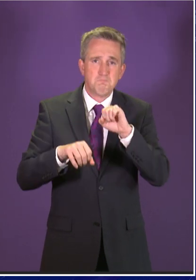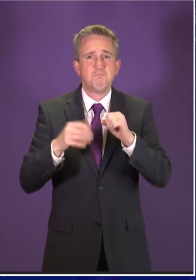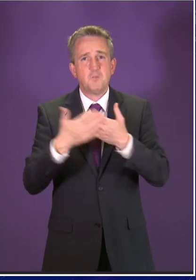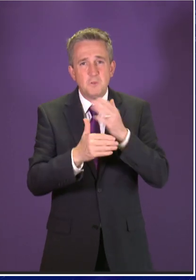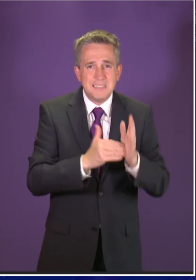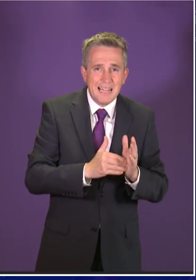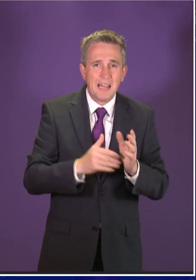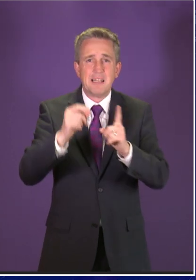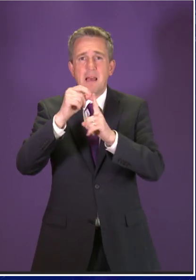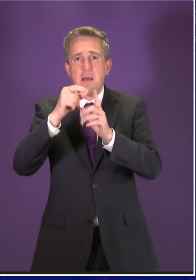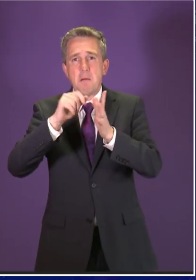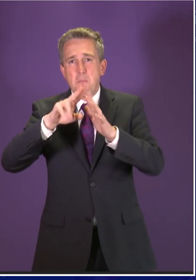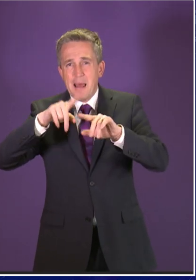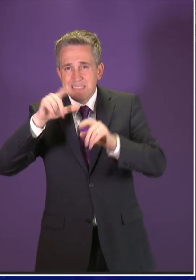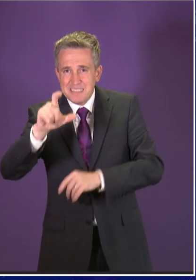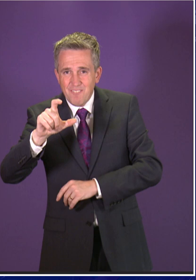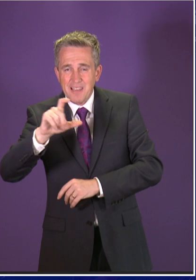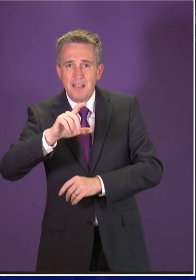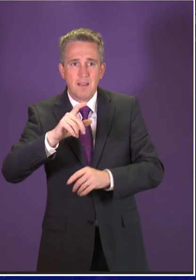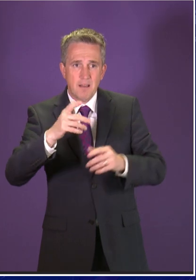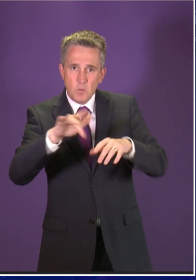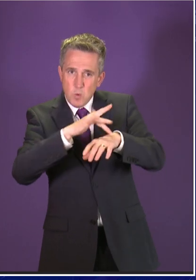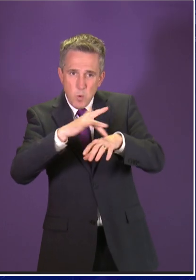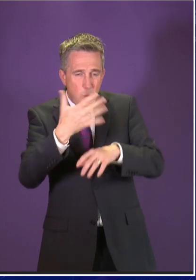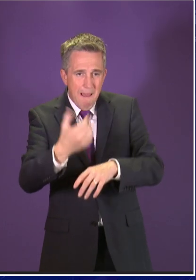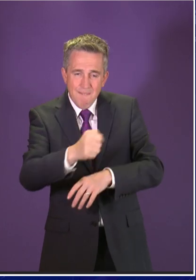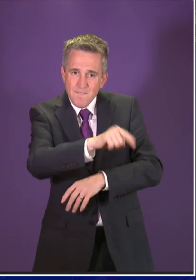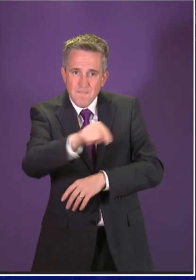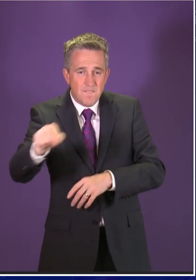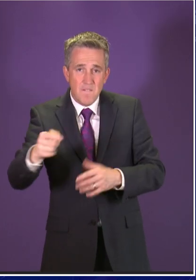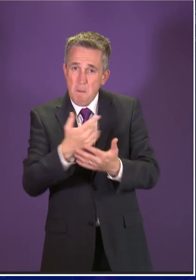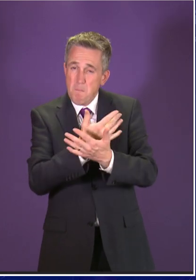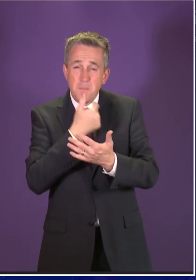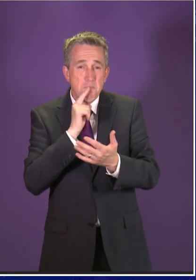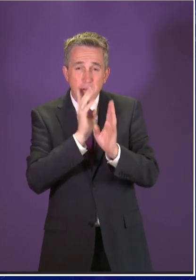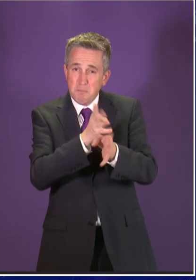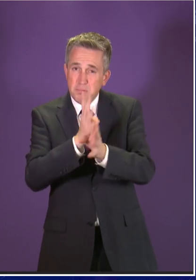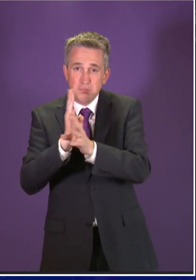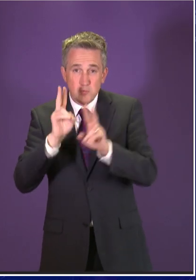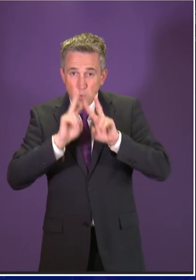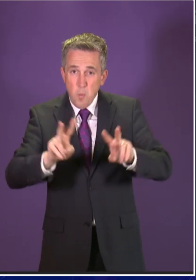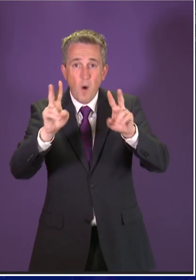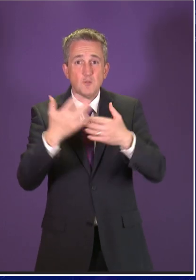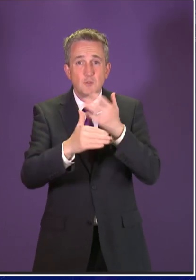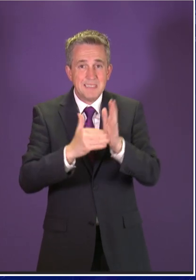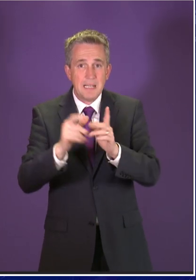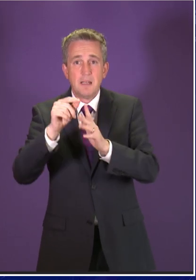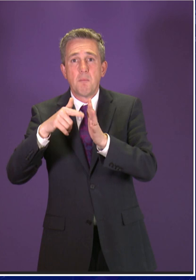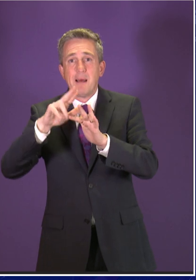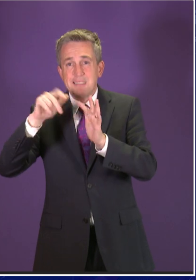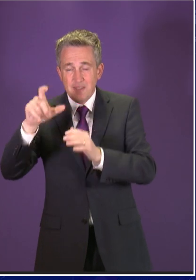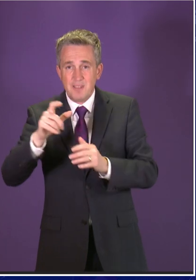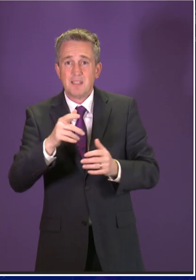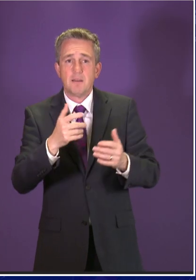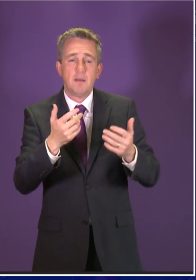Māori and Pacifica inspired shows have been hugely popular. From the powerfully provocative to